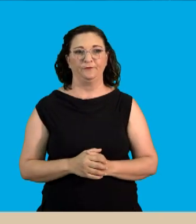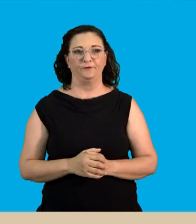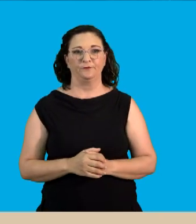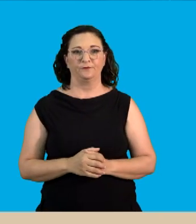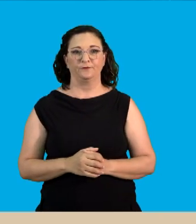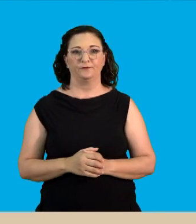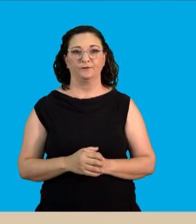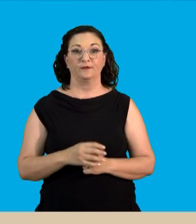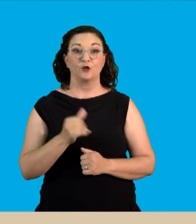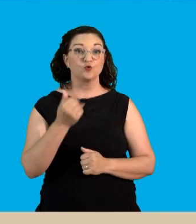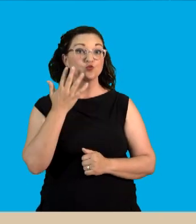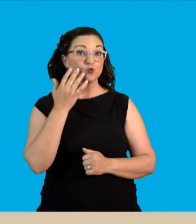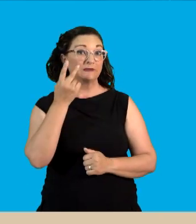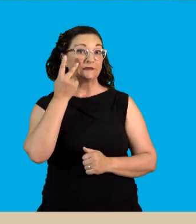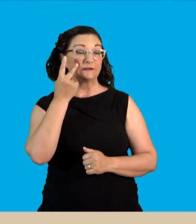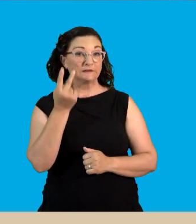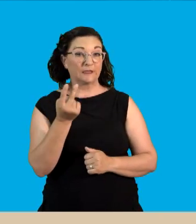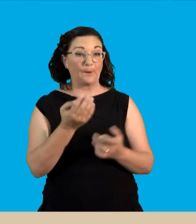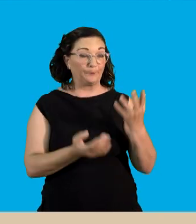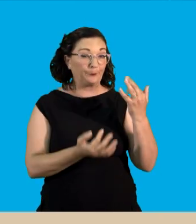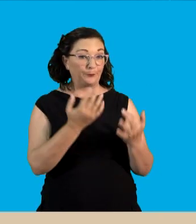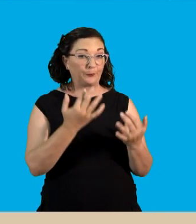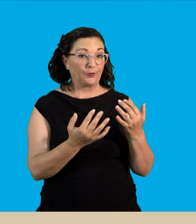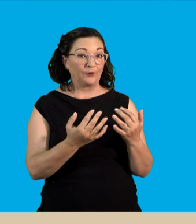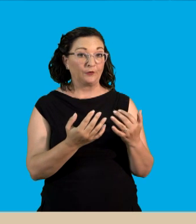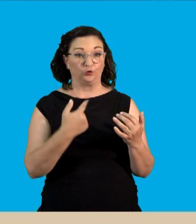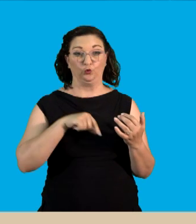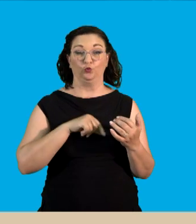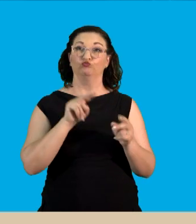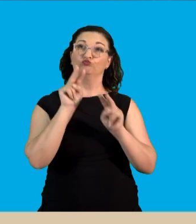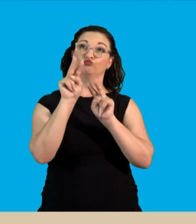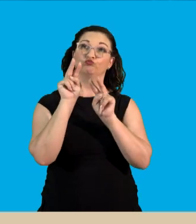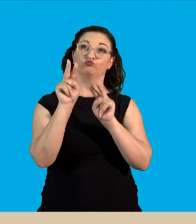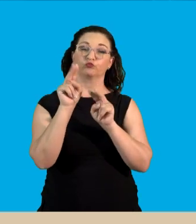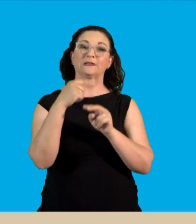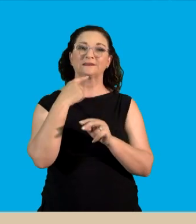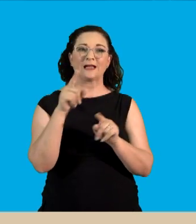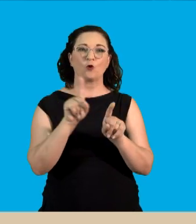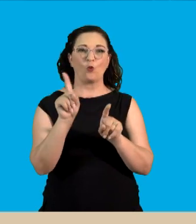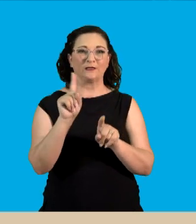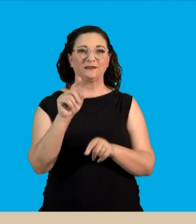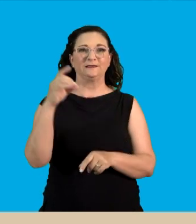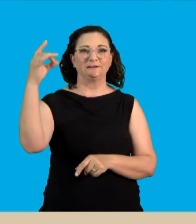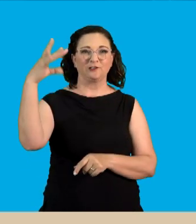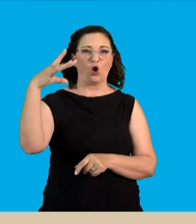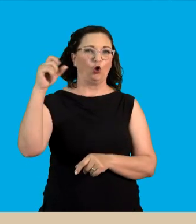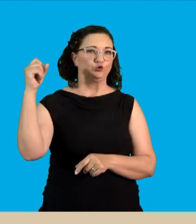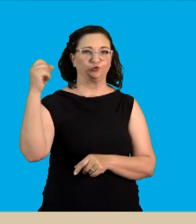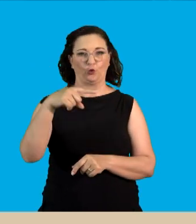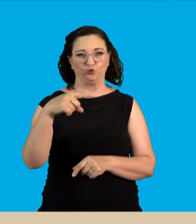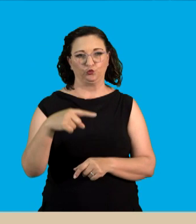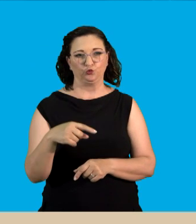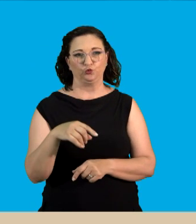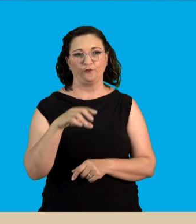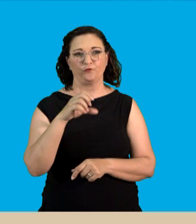Earth atmosphere, which when you see it, because it burns, you refer it, and normally you call it a shooting star.